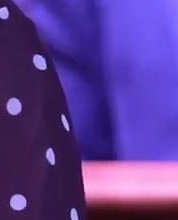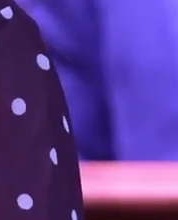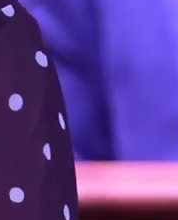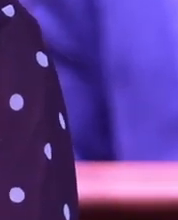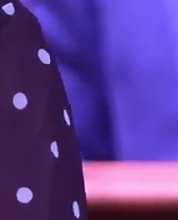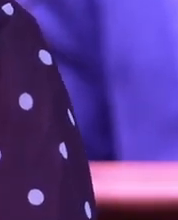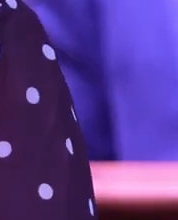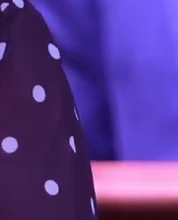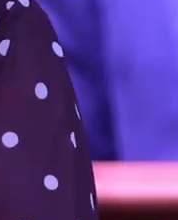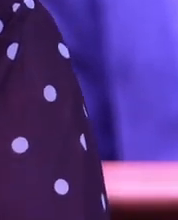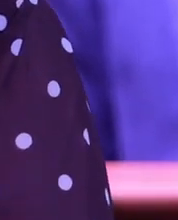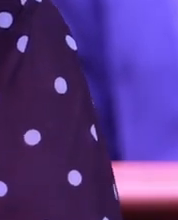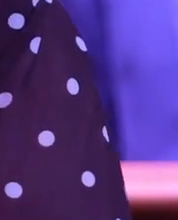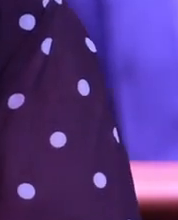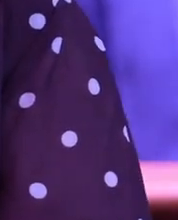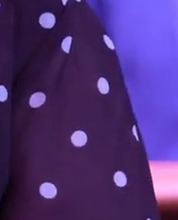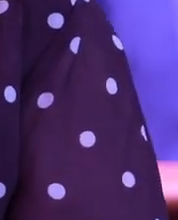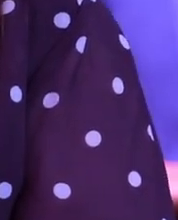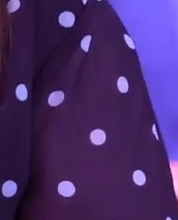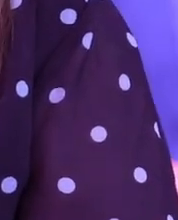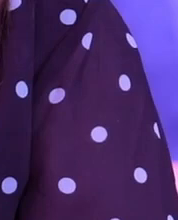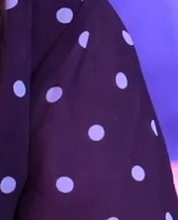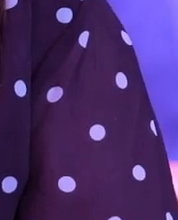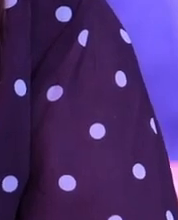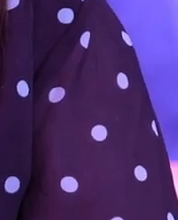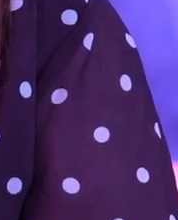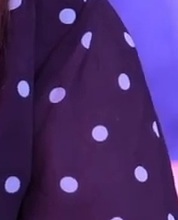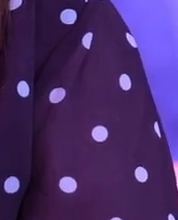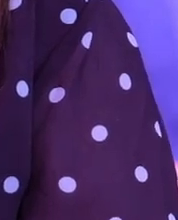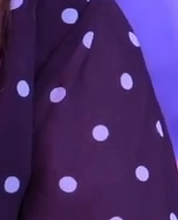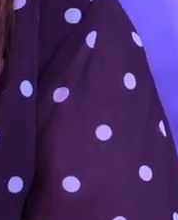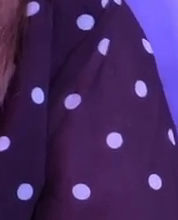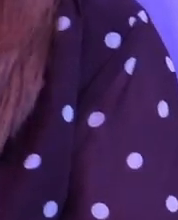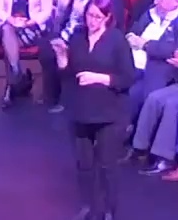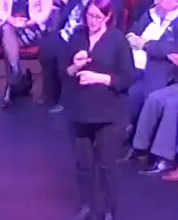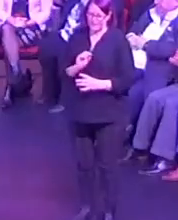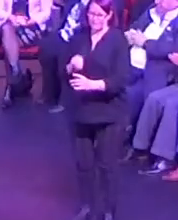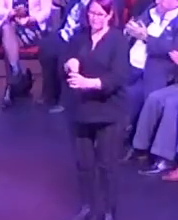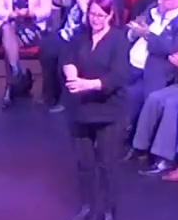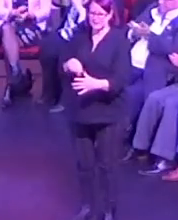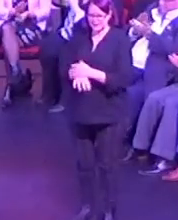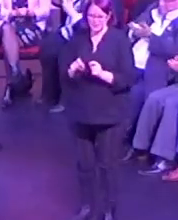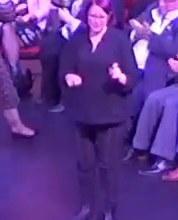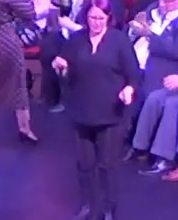and a safer, more prosperous and thriving place to live. We should always be investing in our people.